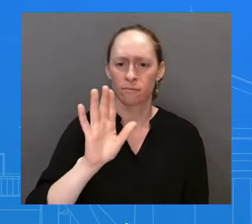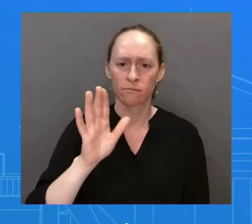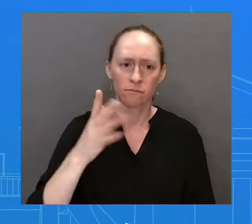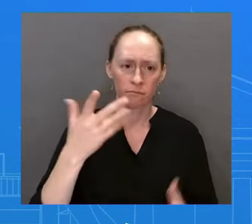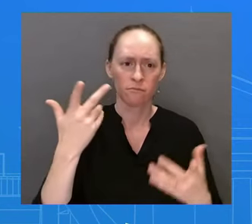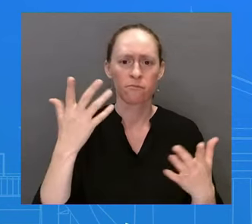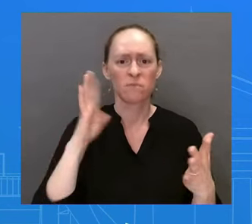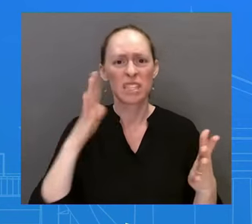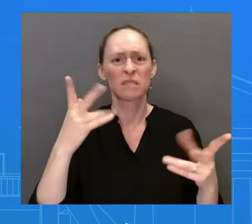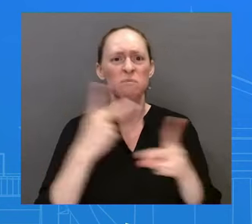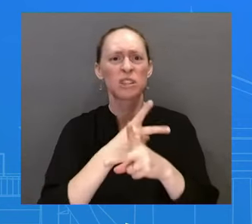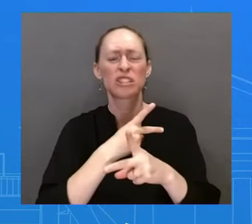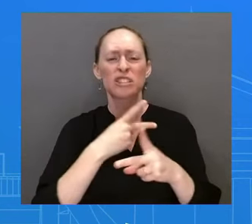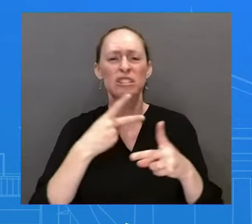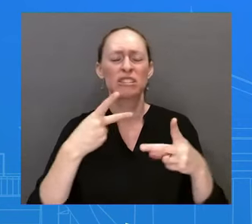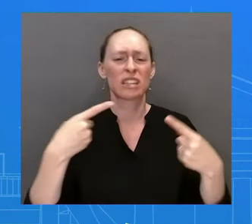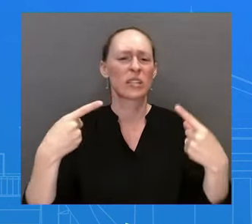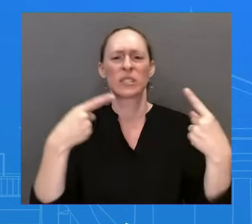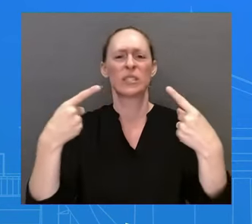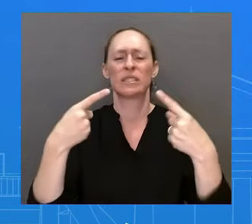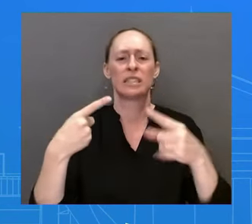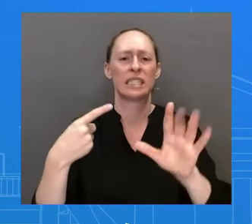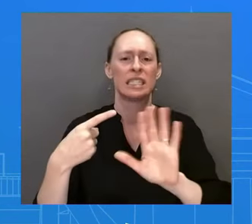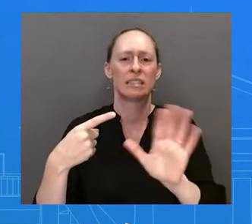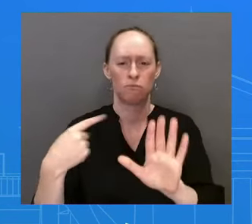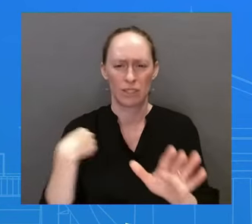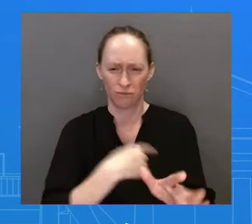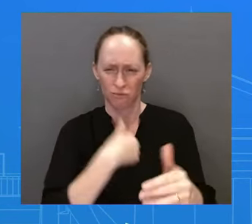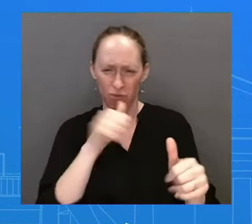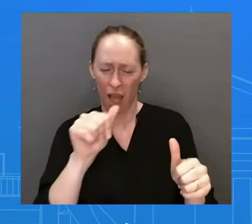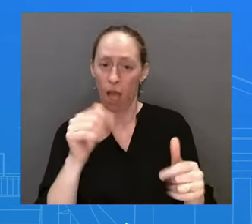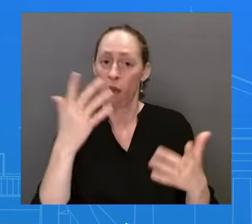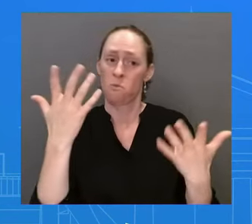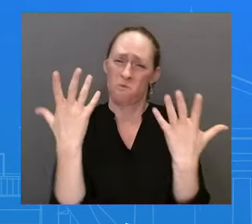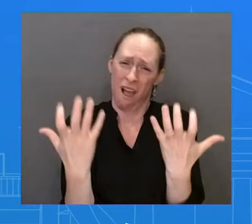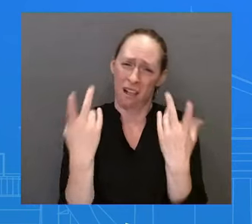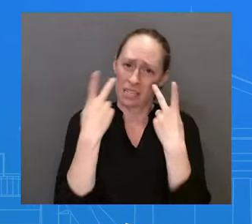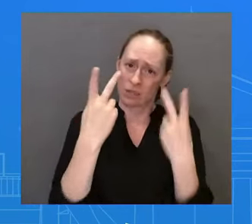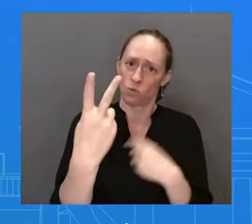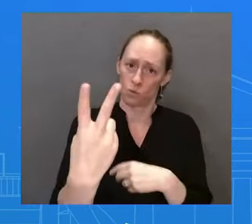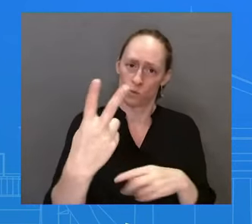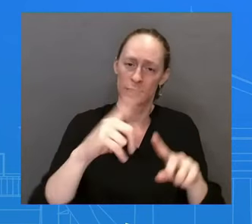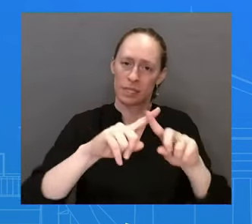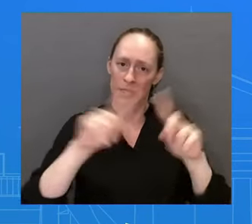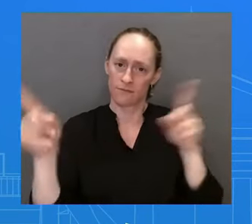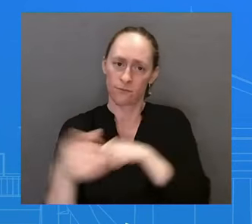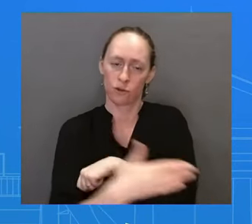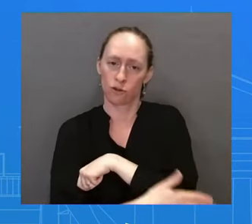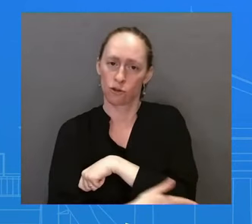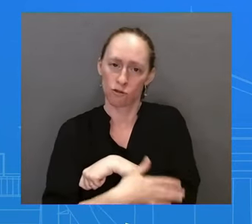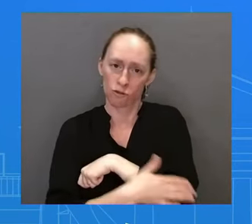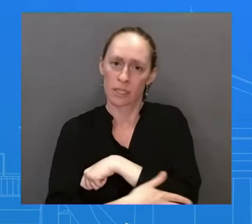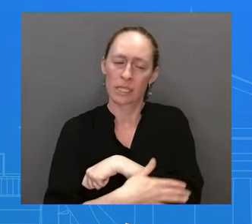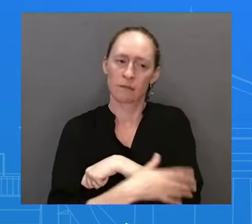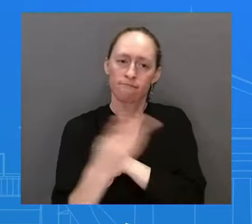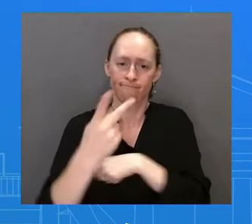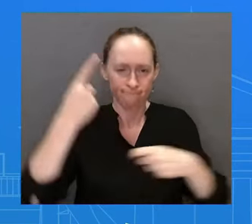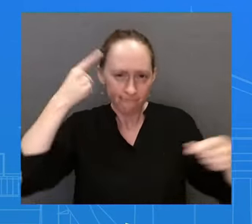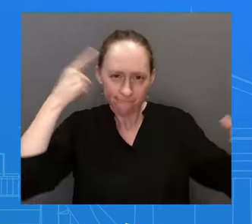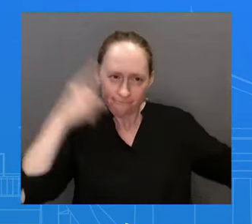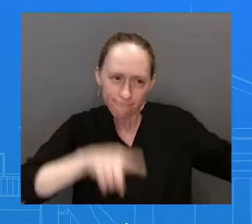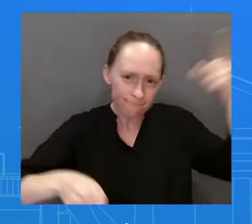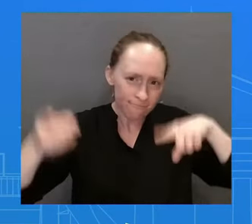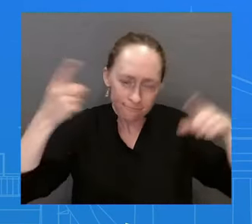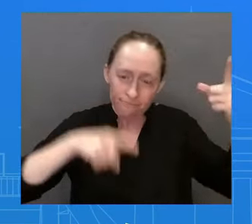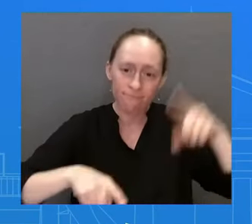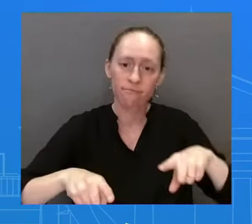more difficult to achieve. We don't want to see steps taken that only increase the tensions, and we've been very clear about that. Nothing's changed about our policy. Would the White